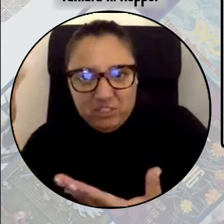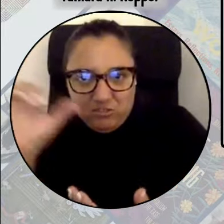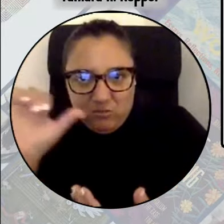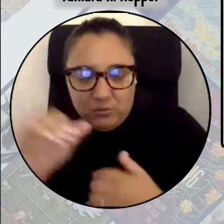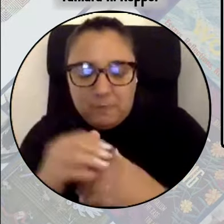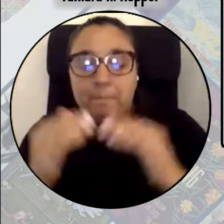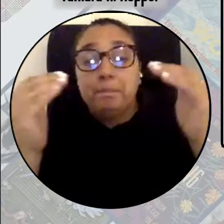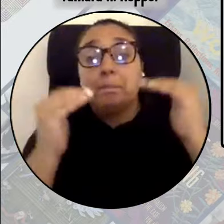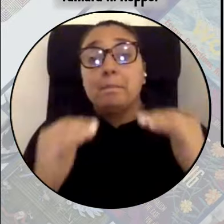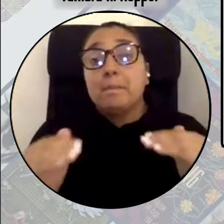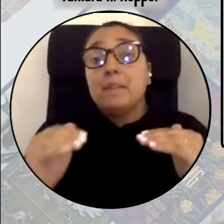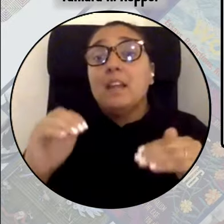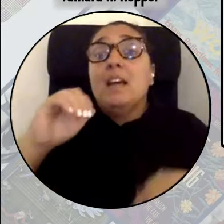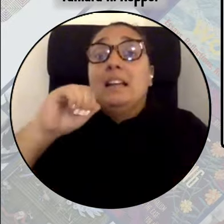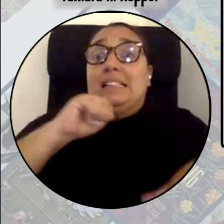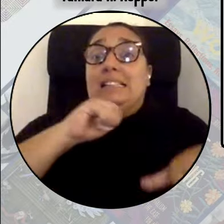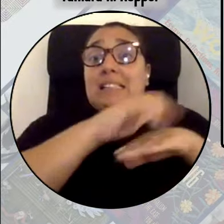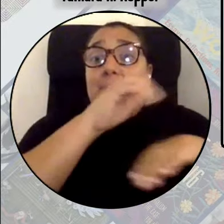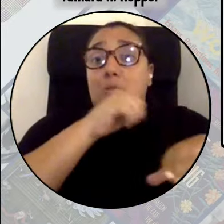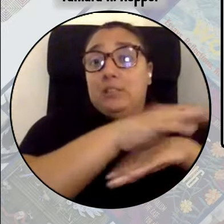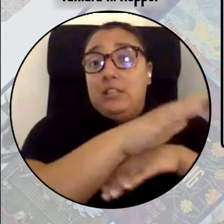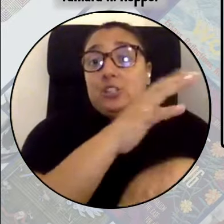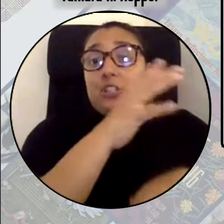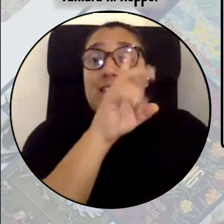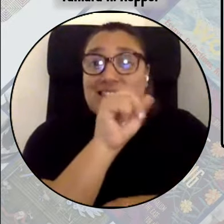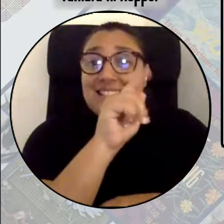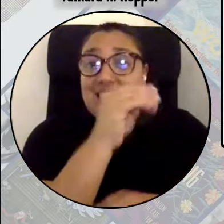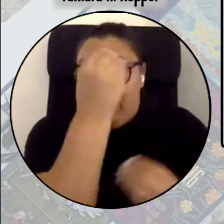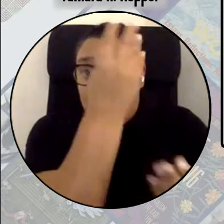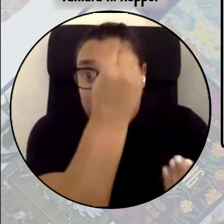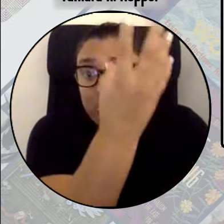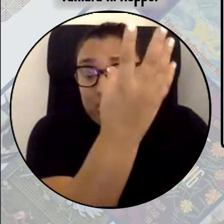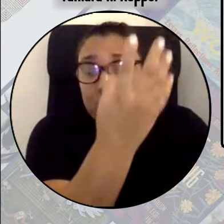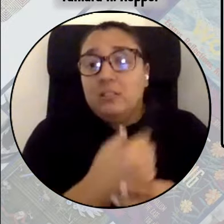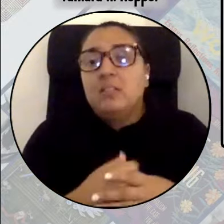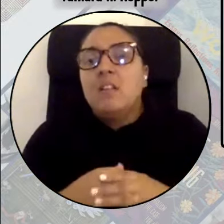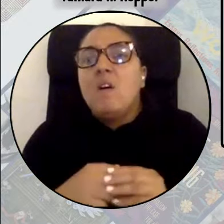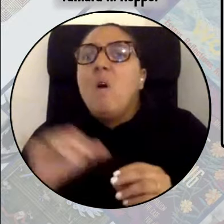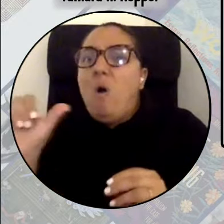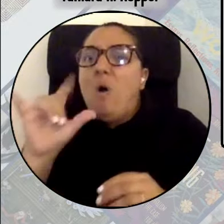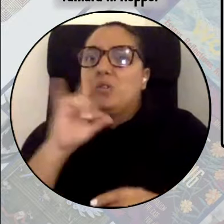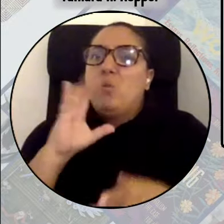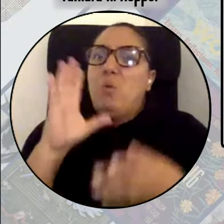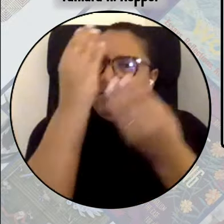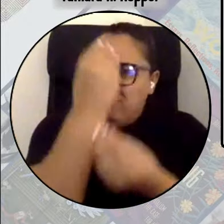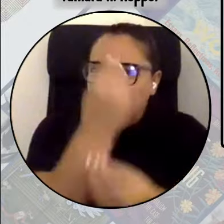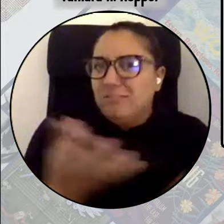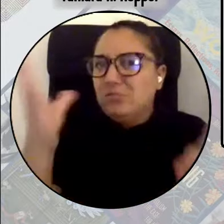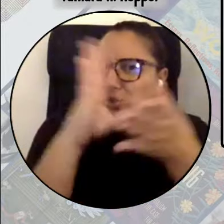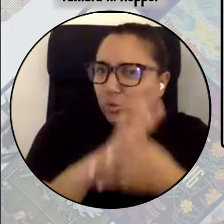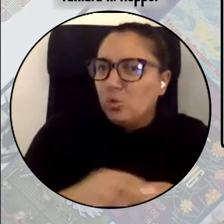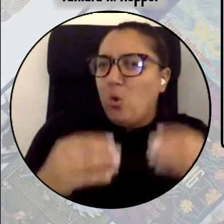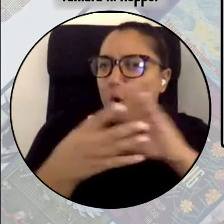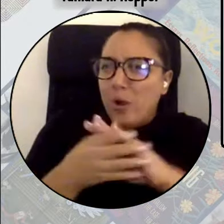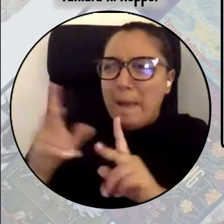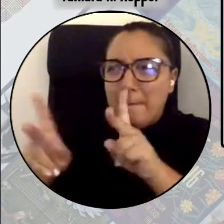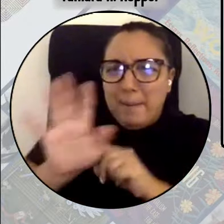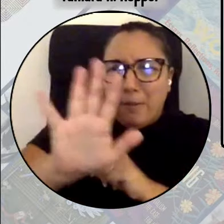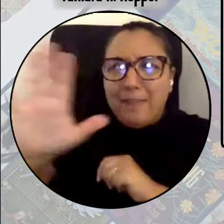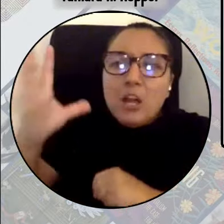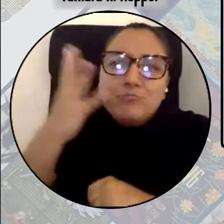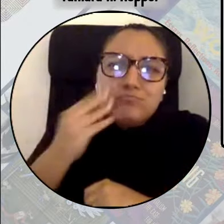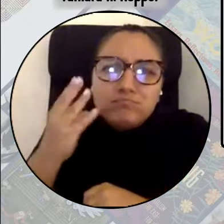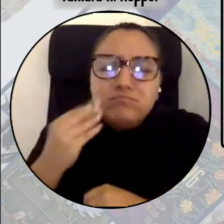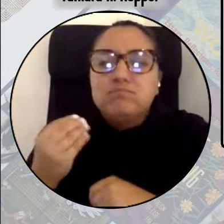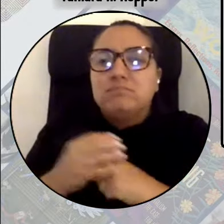after deportation. And we're going to end with some very powerful stories of deportees who've been